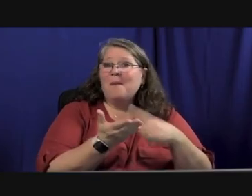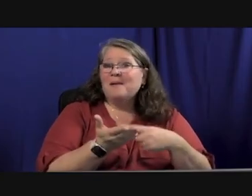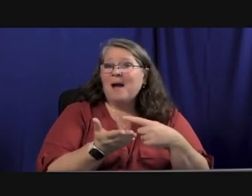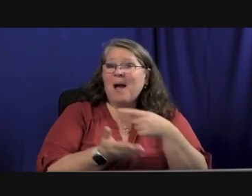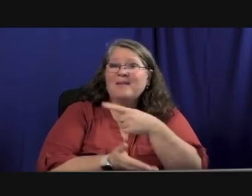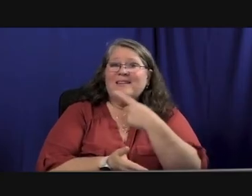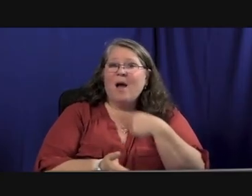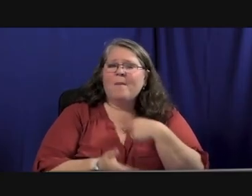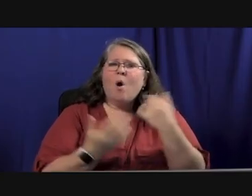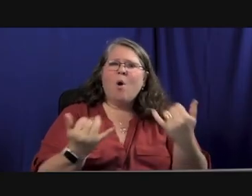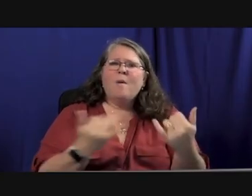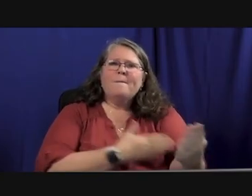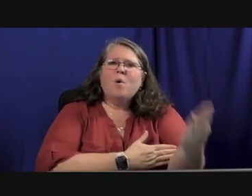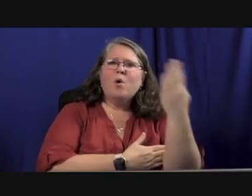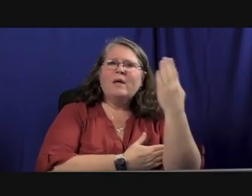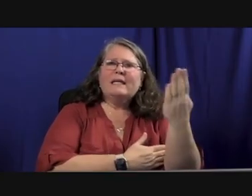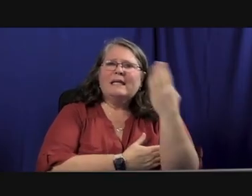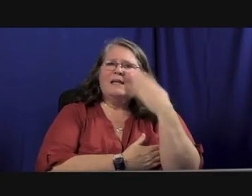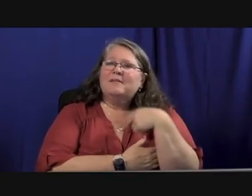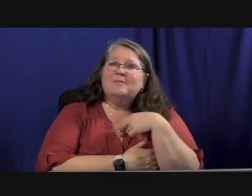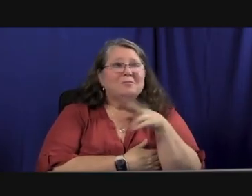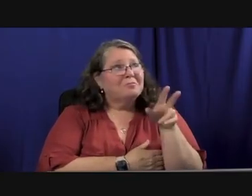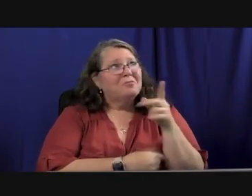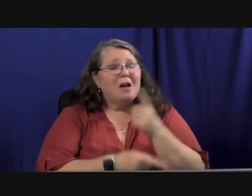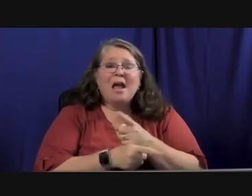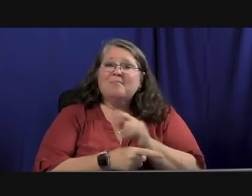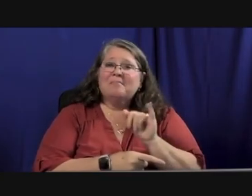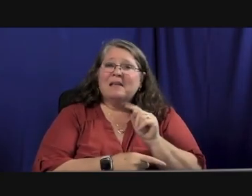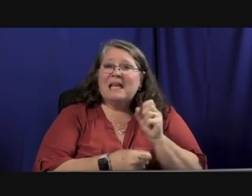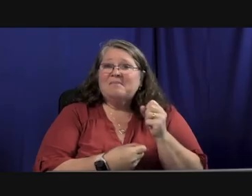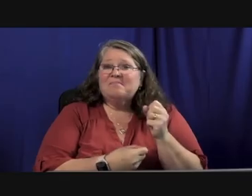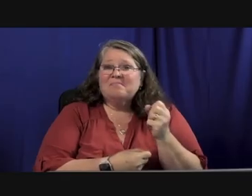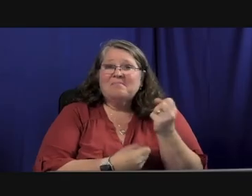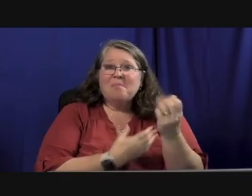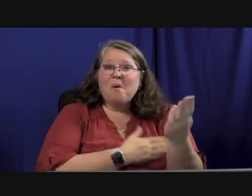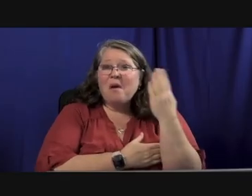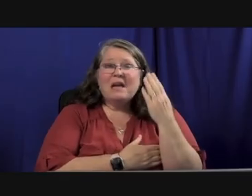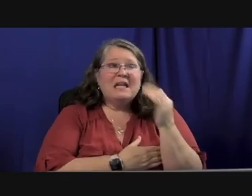And then sometimes in the mornings,